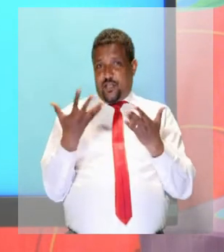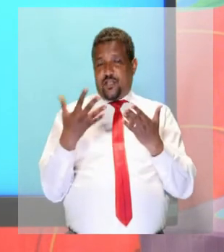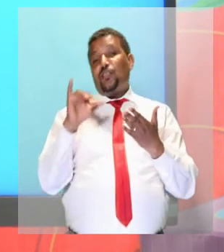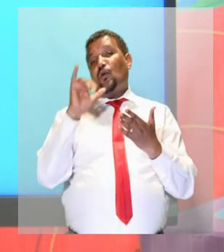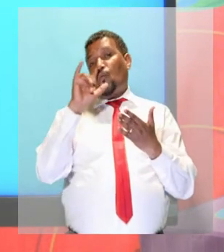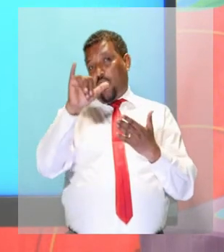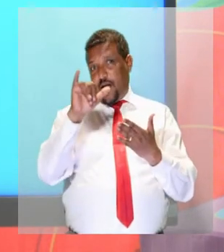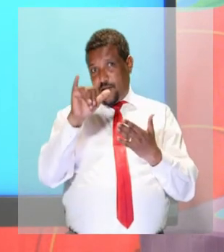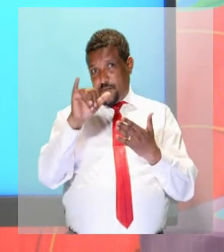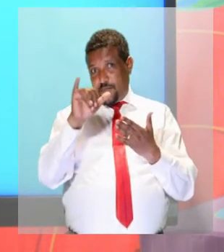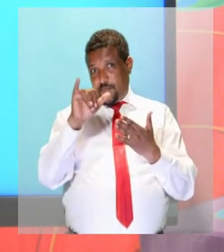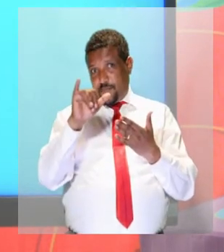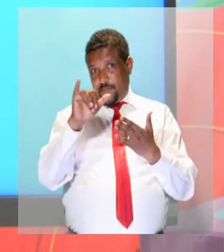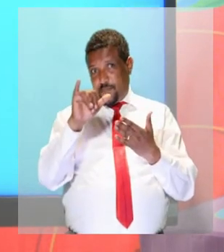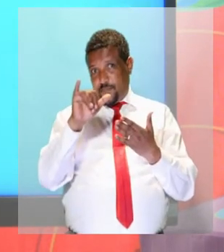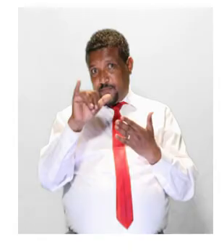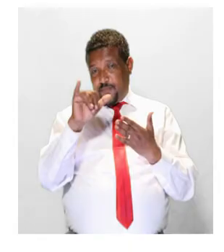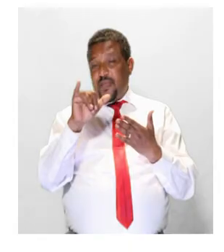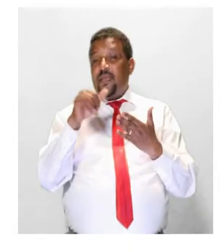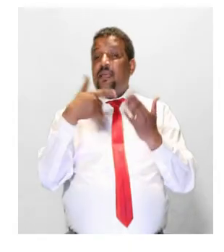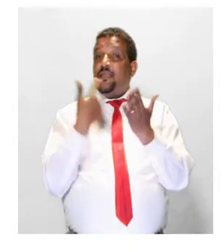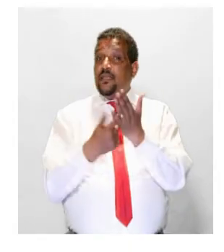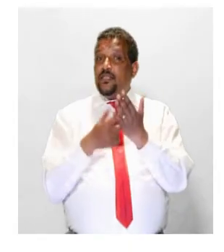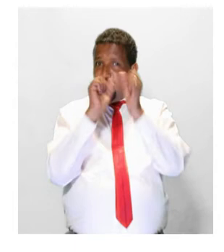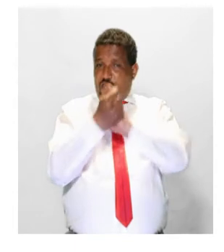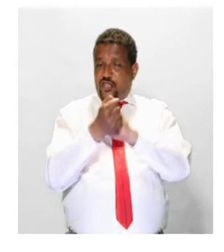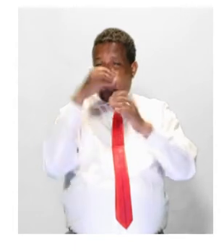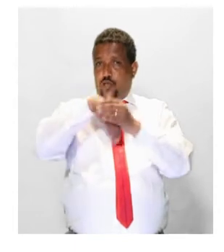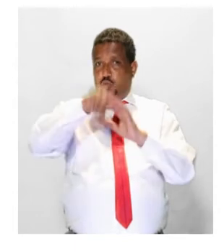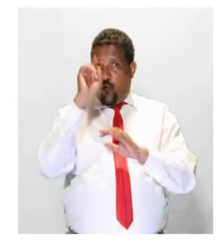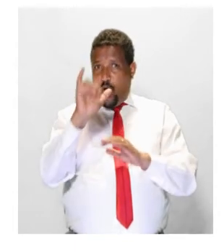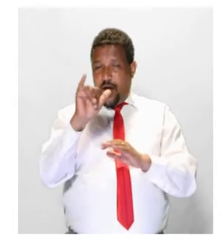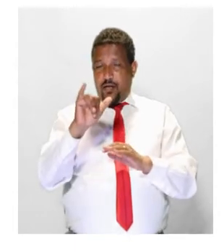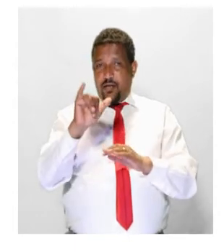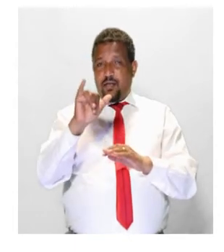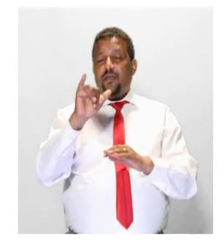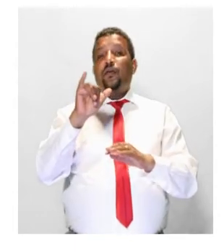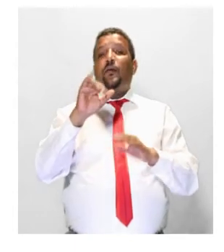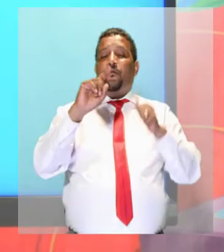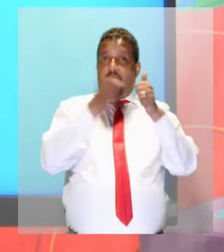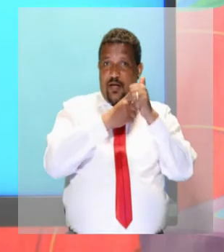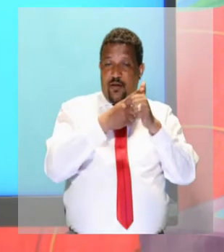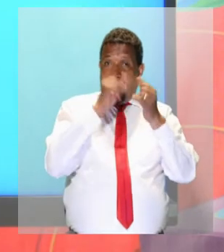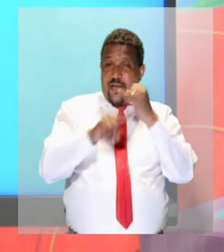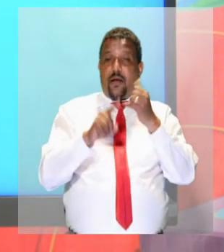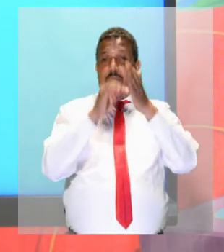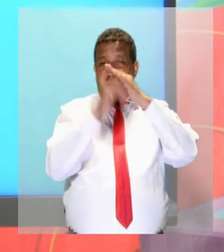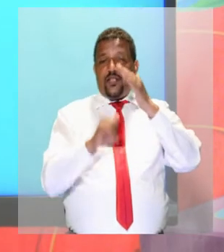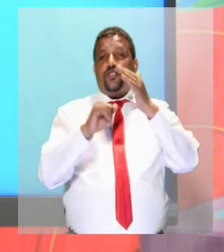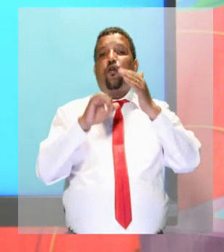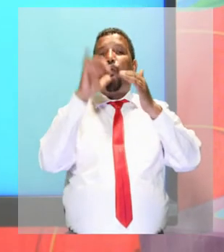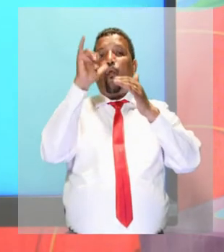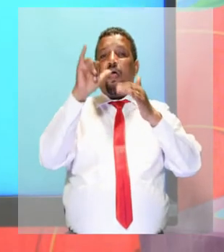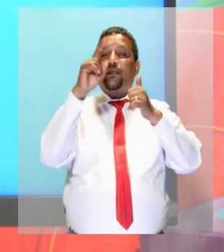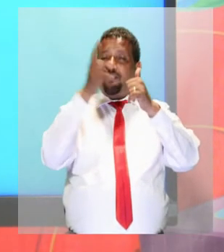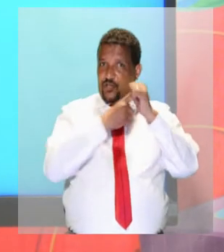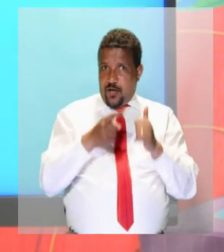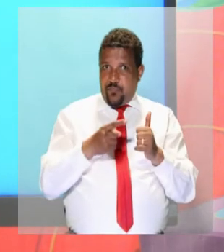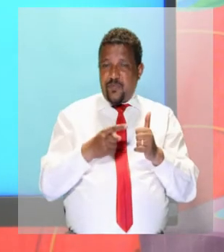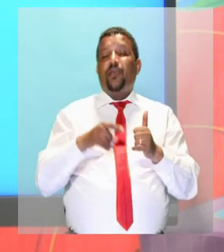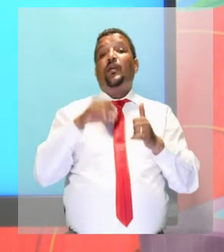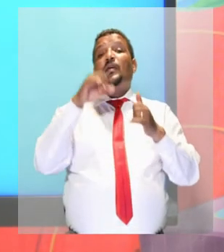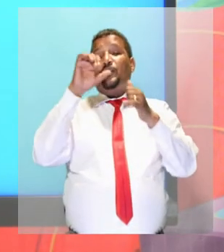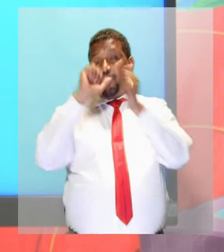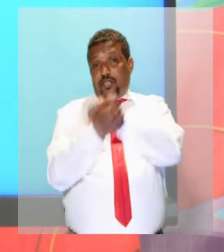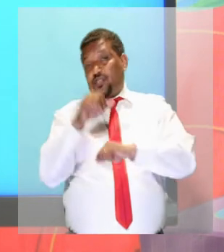X, which is gained. This means changing Y is Y final minus Y initial, and changing X is X final minus X